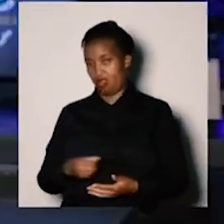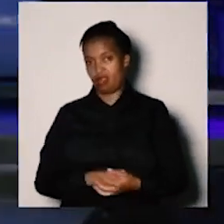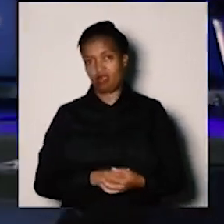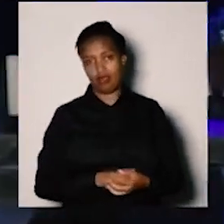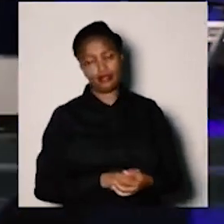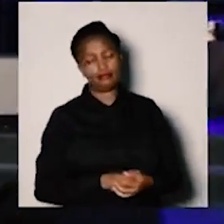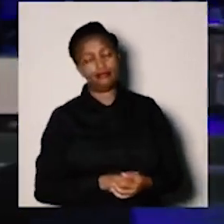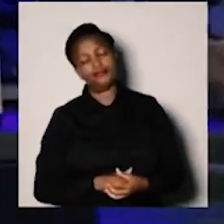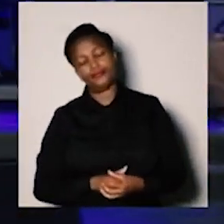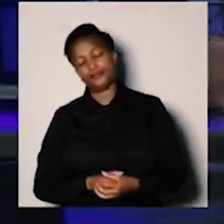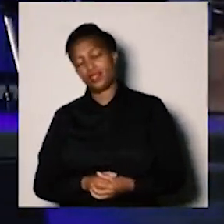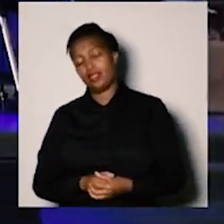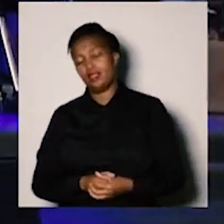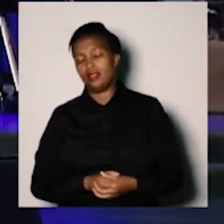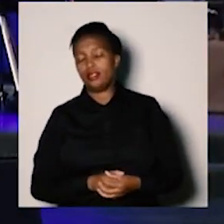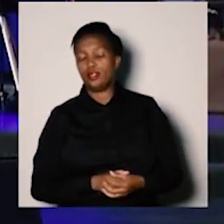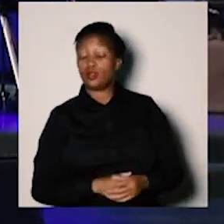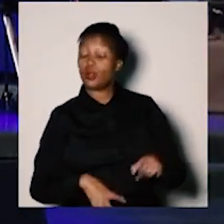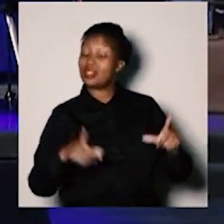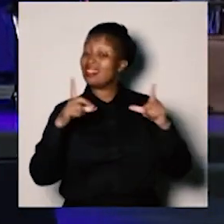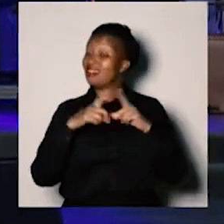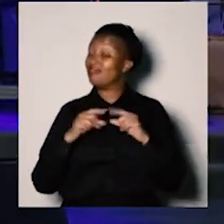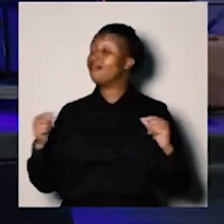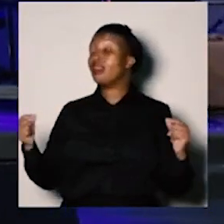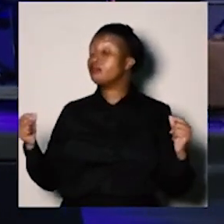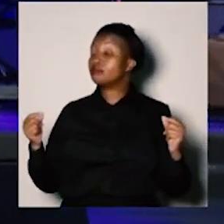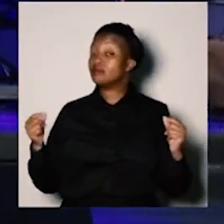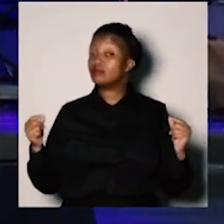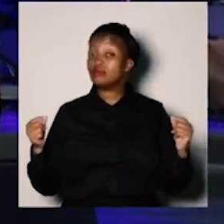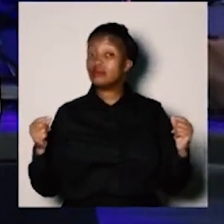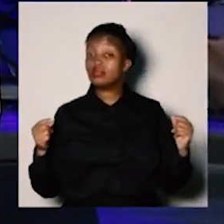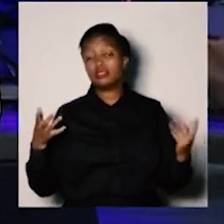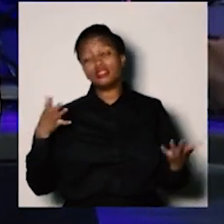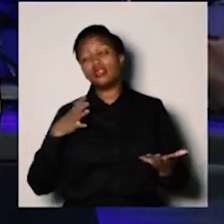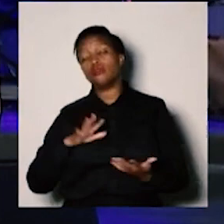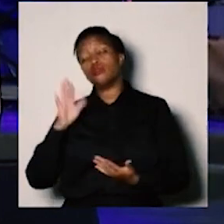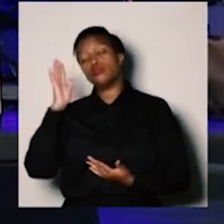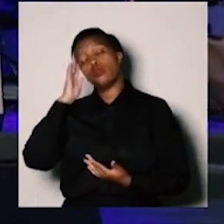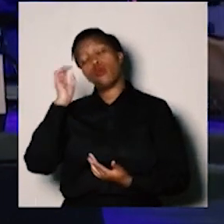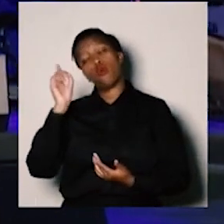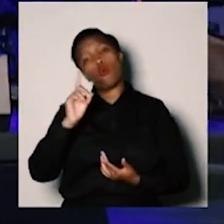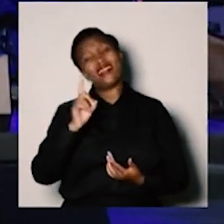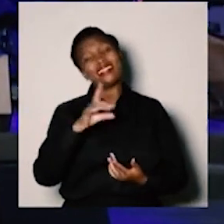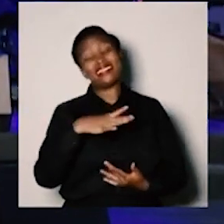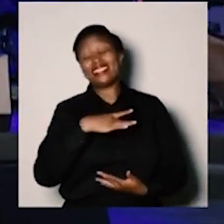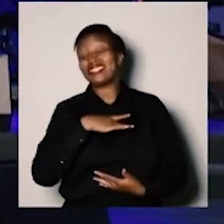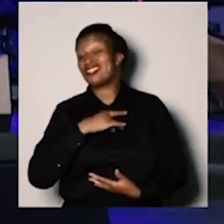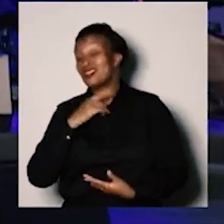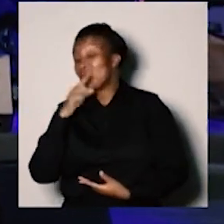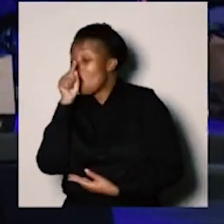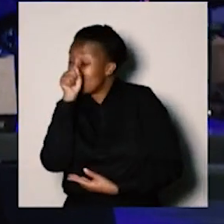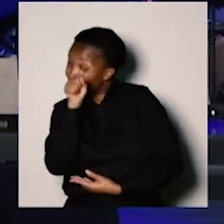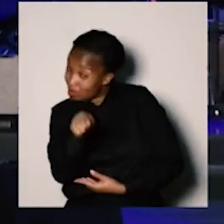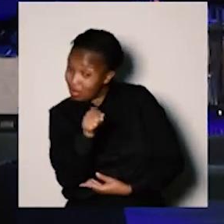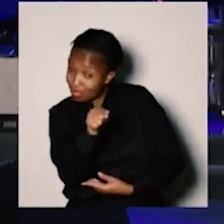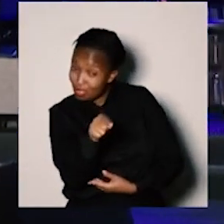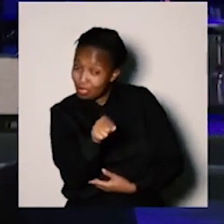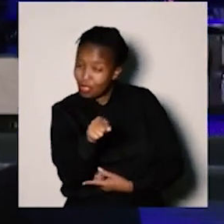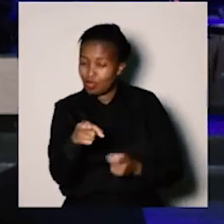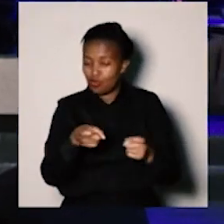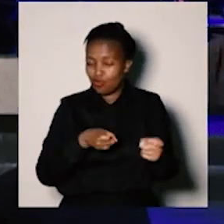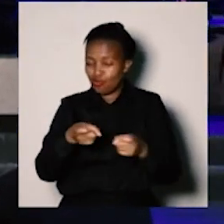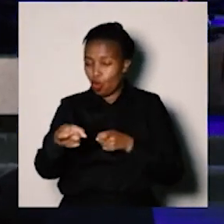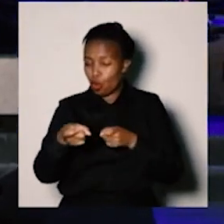And so, as I close today, I want you to know that that soul, you have control over